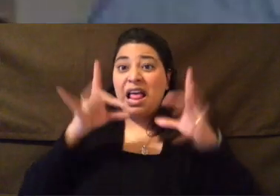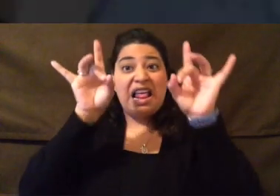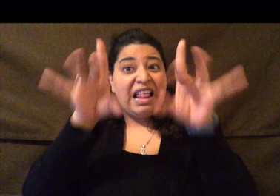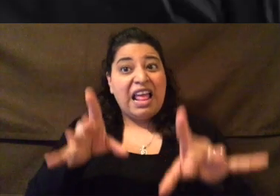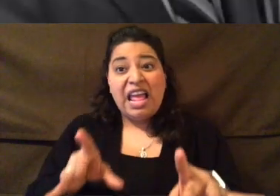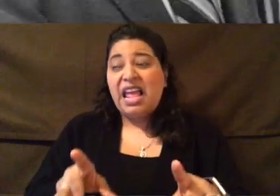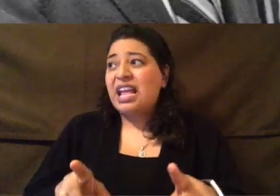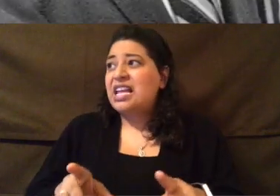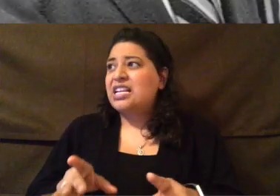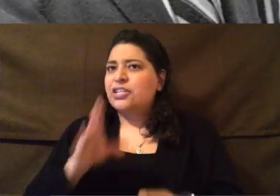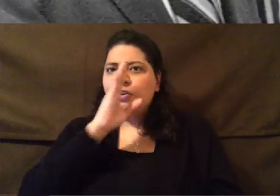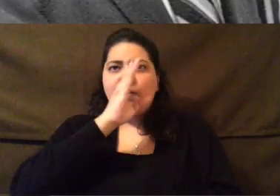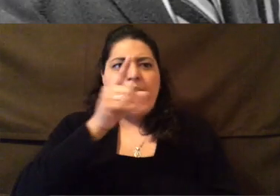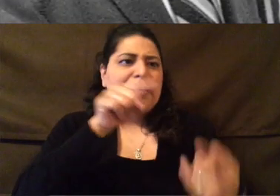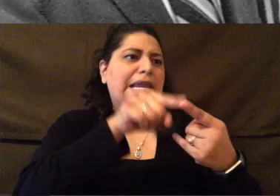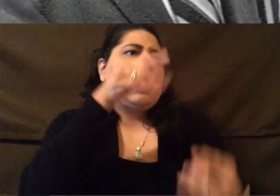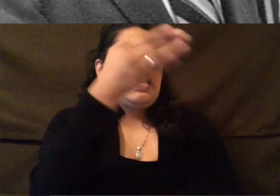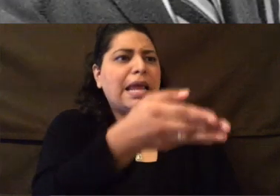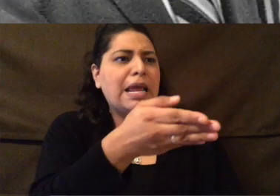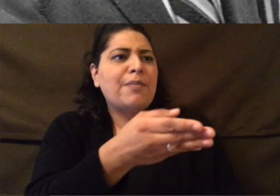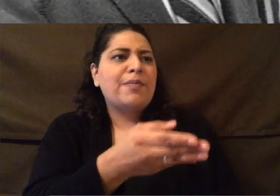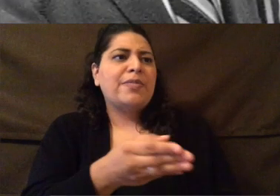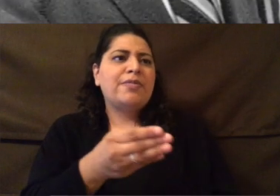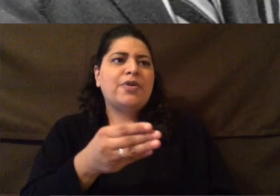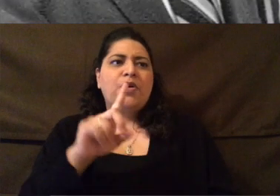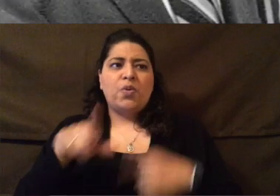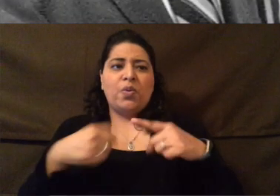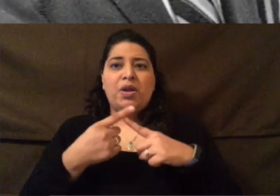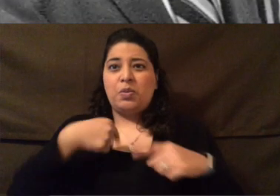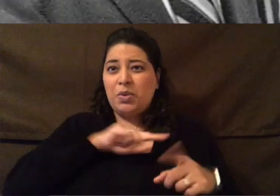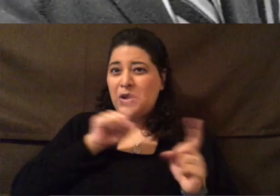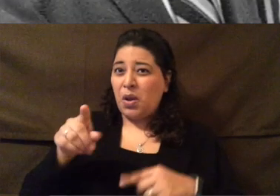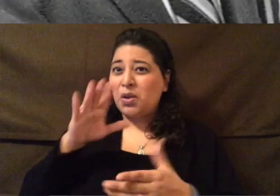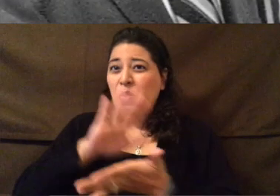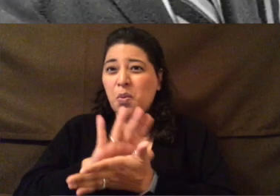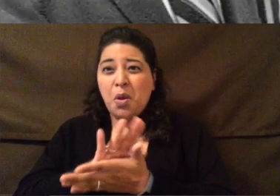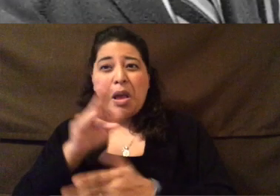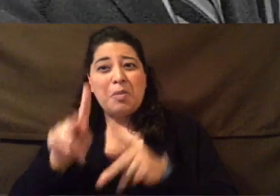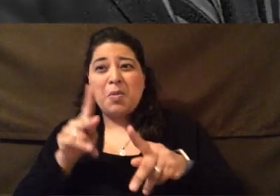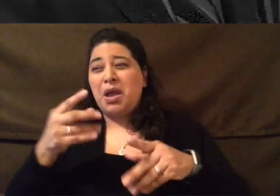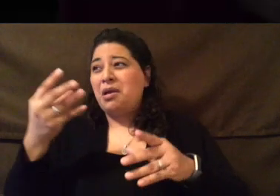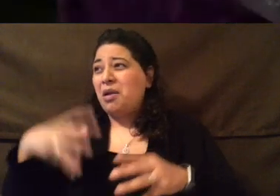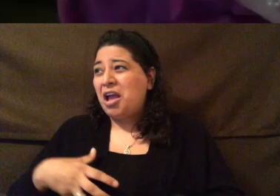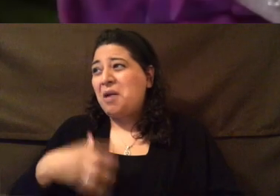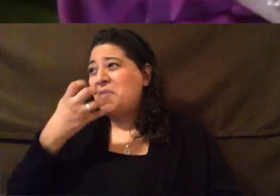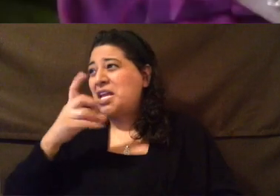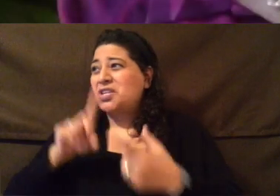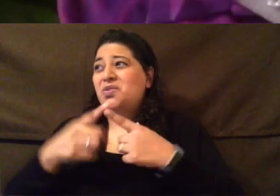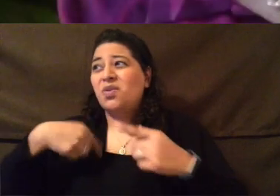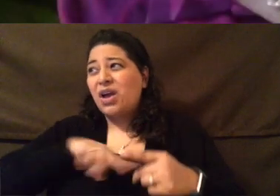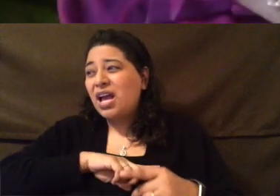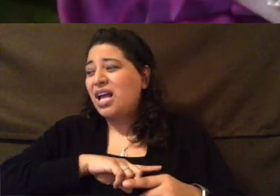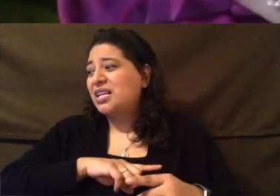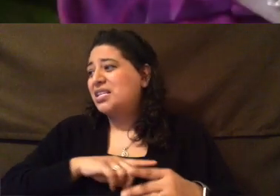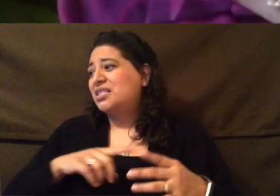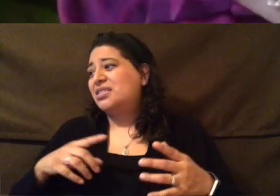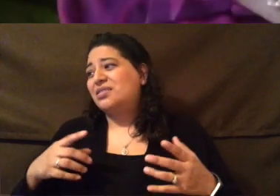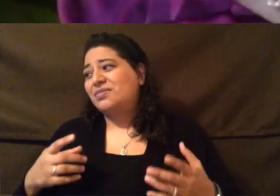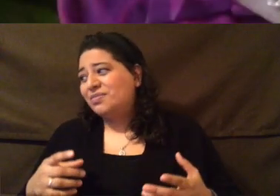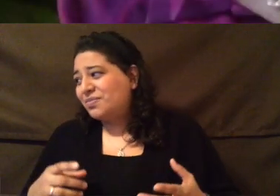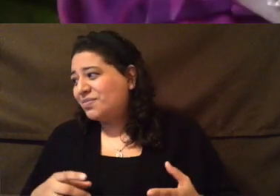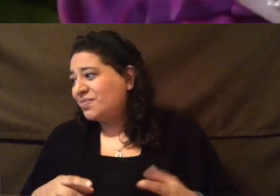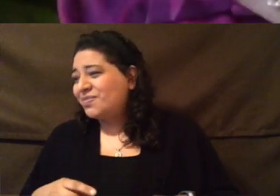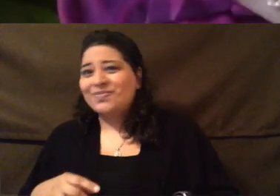to a lot of the hatred towards him in school, and people were just mean to us,